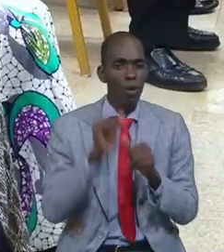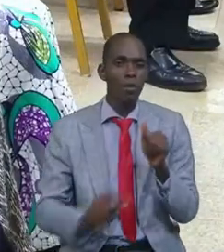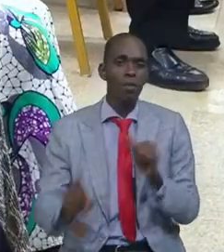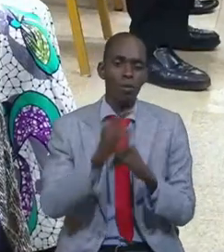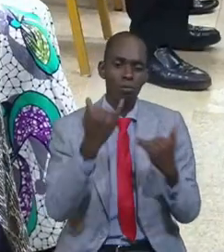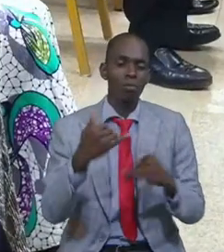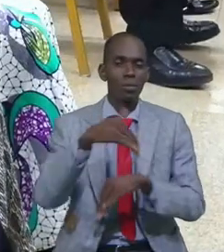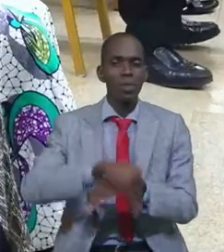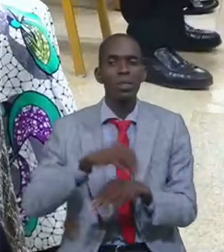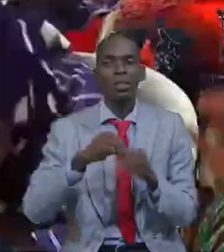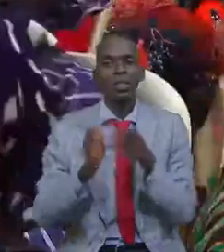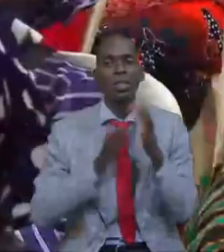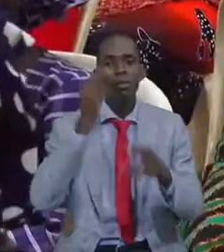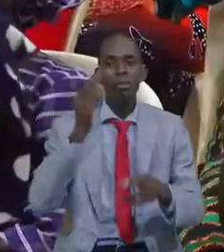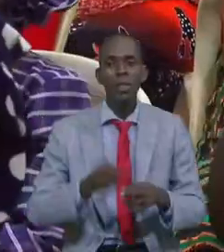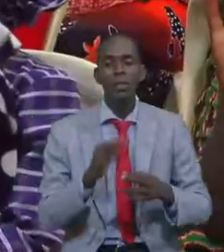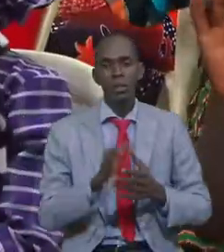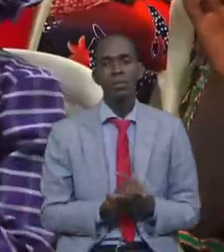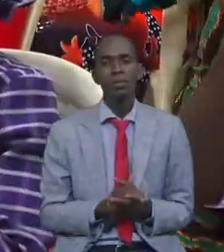in Jesus' name.